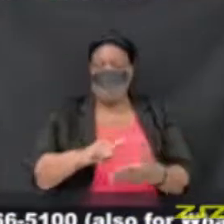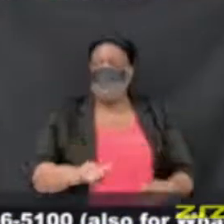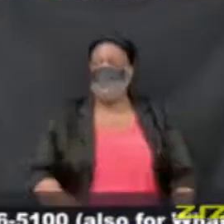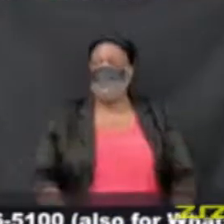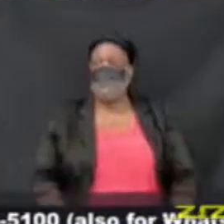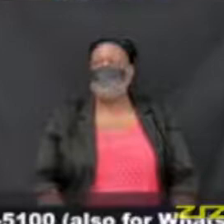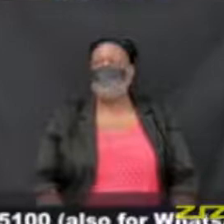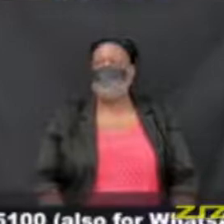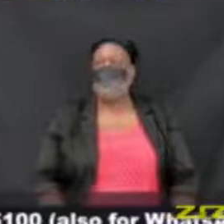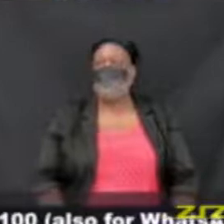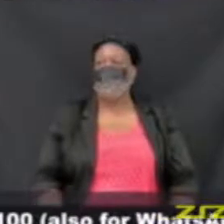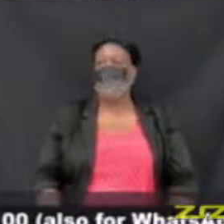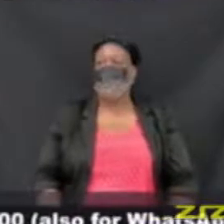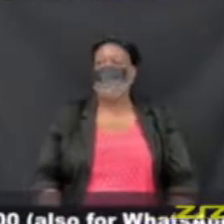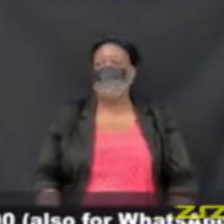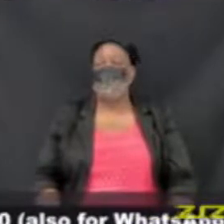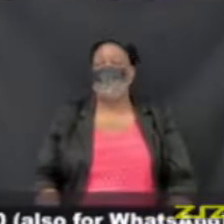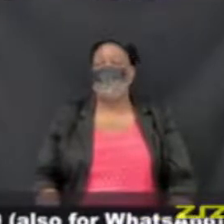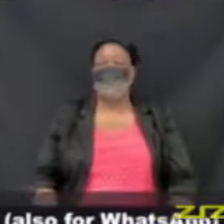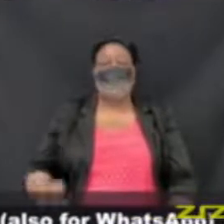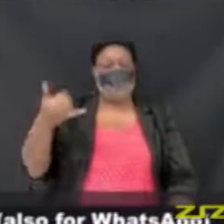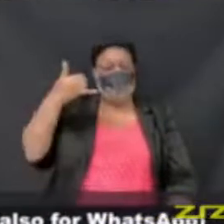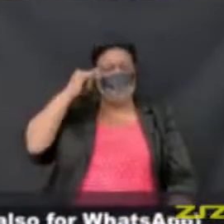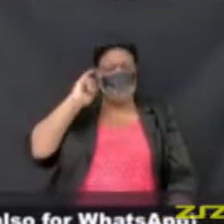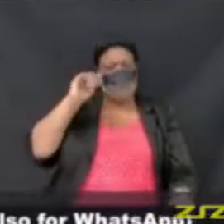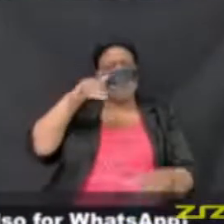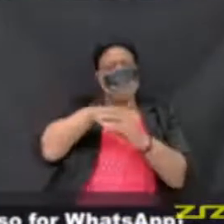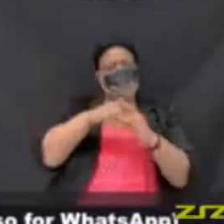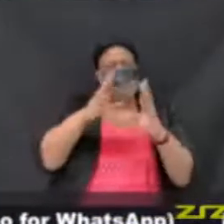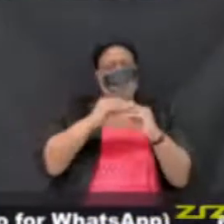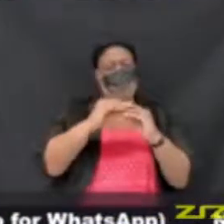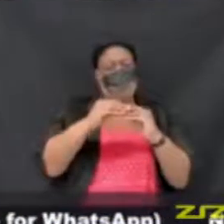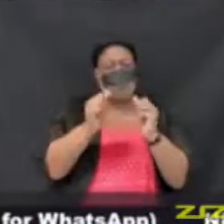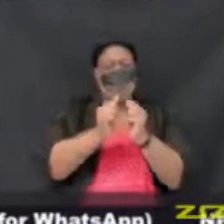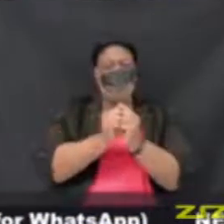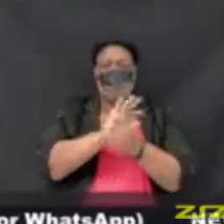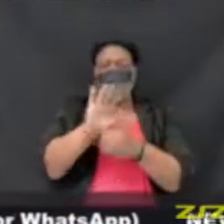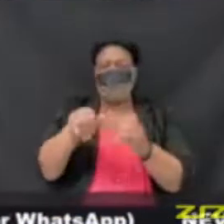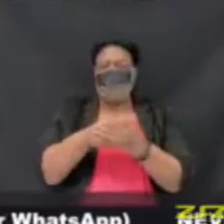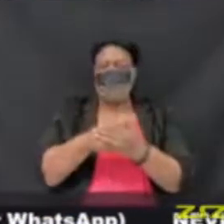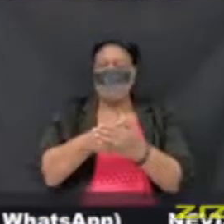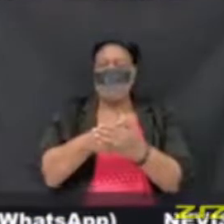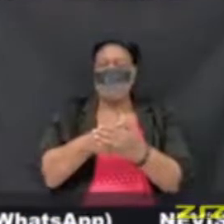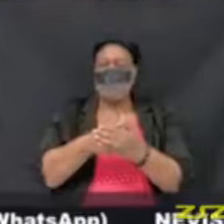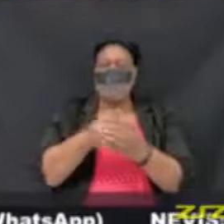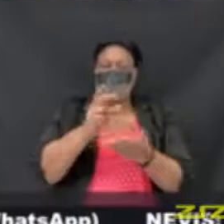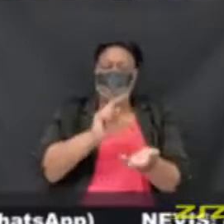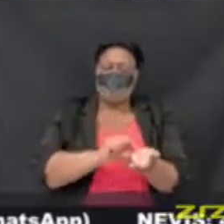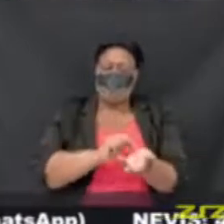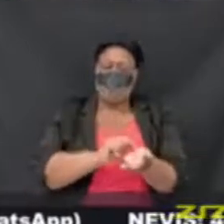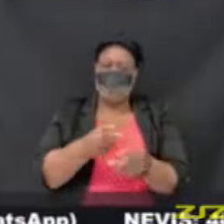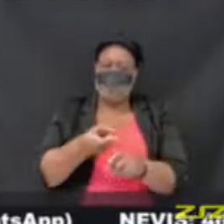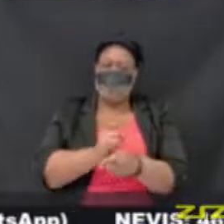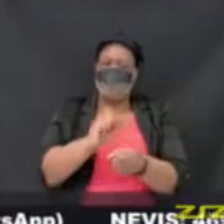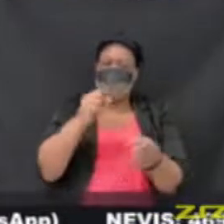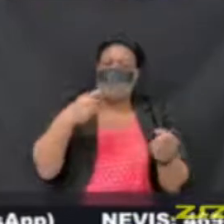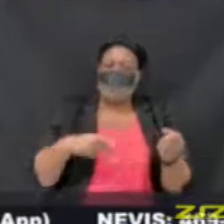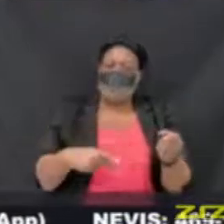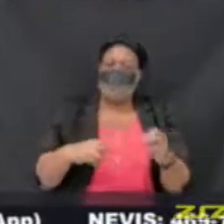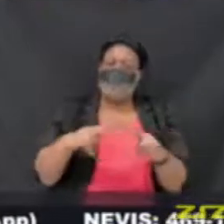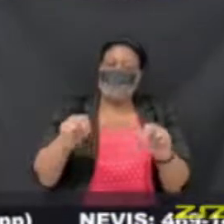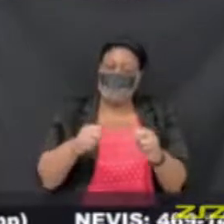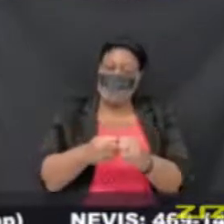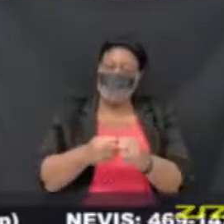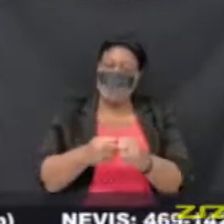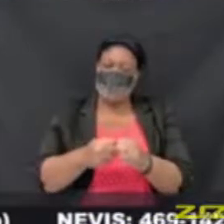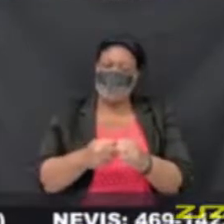health nurses, both from St. Kitts and Nevis, discussing third doses and booster jabs, and all of the public health